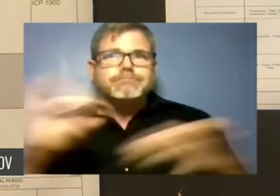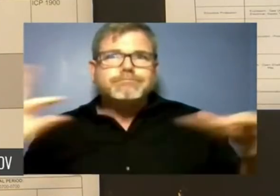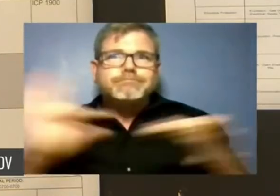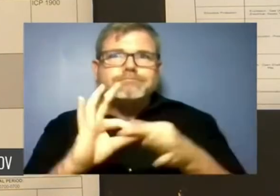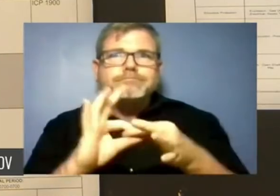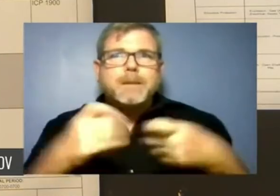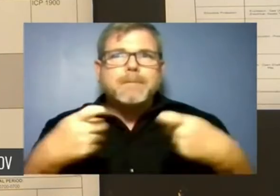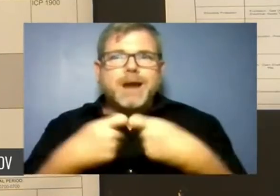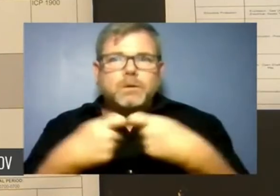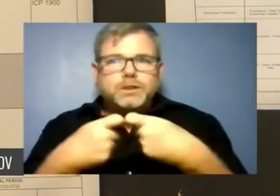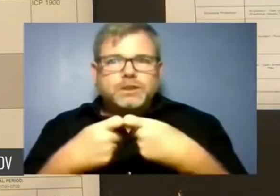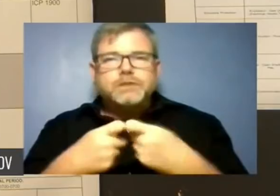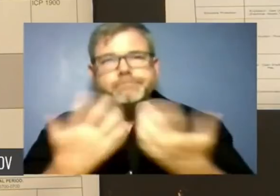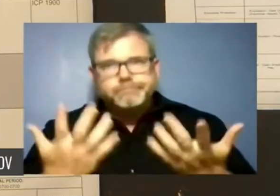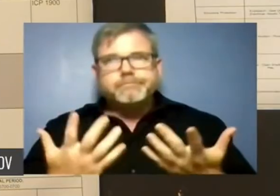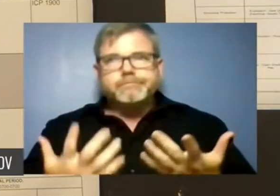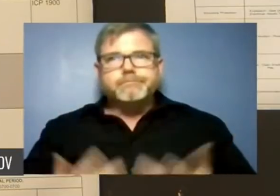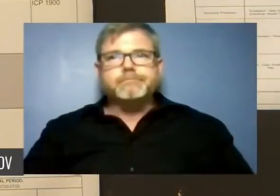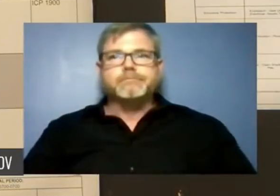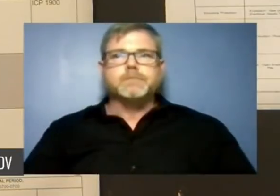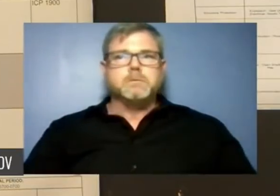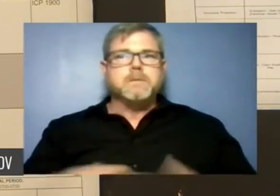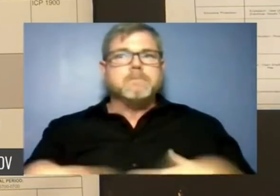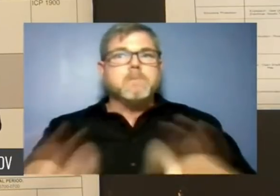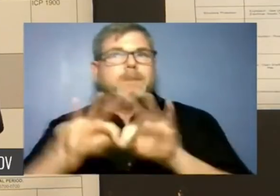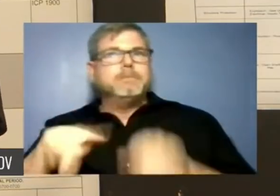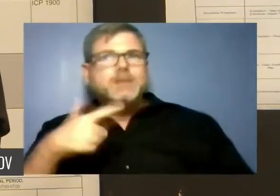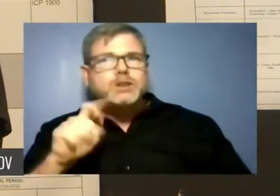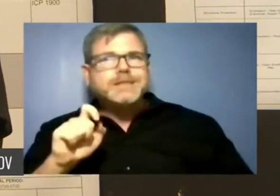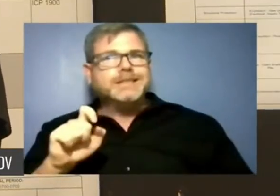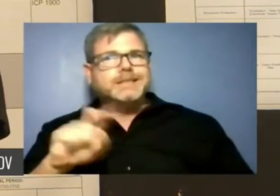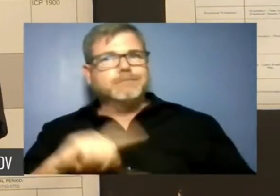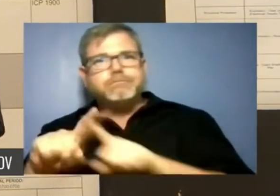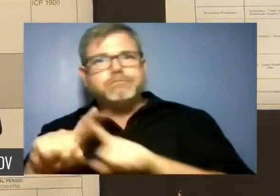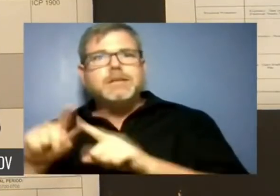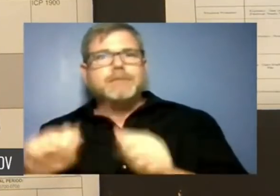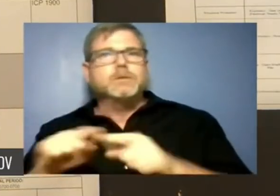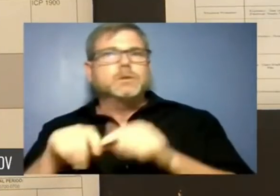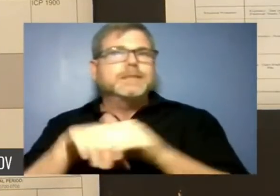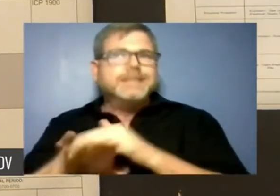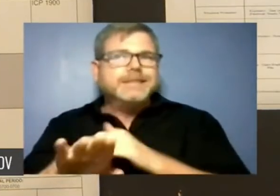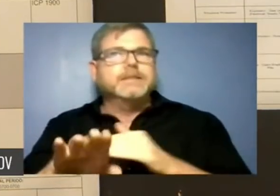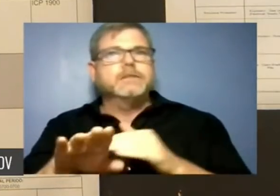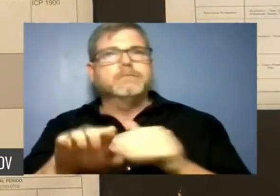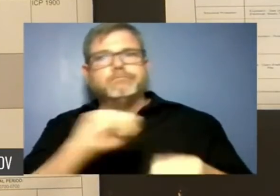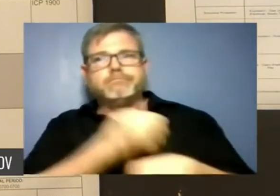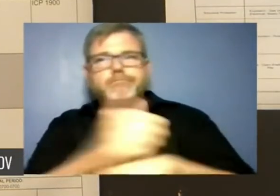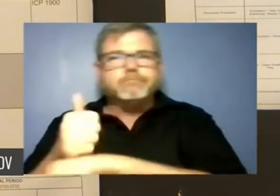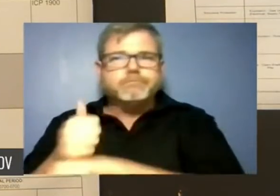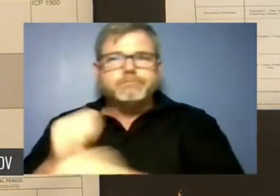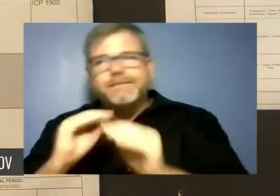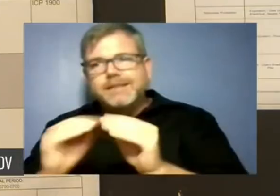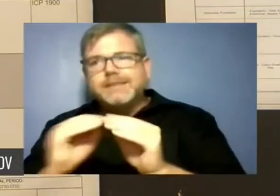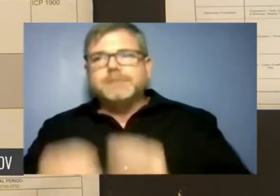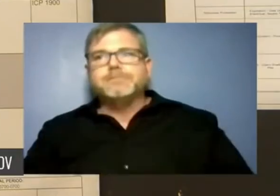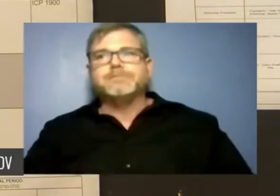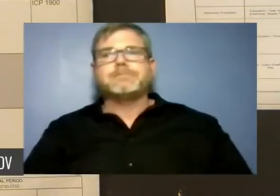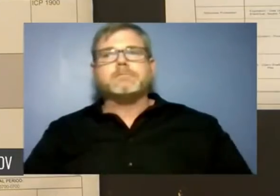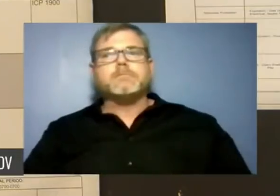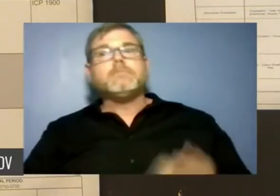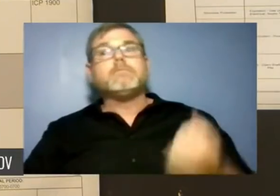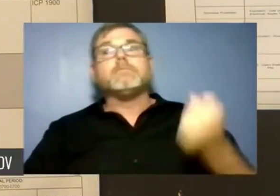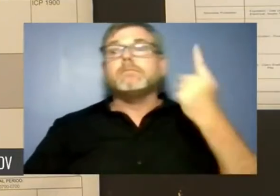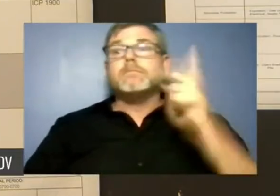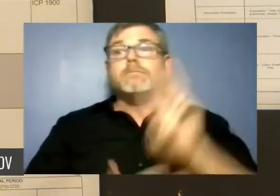A couple of other things. Folks know that I met with the governor a couple weeks ago and that we've been working closely with